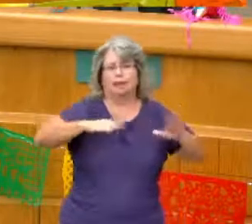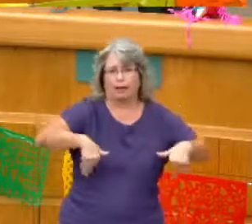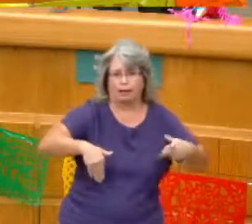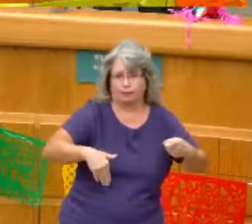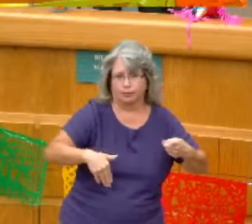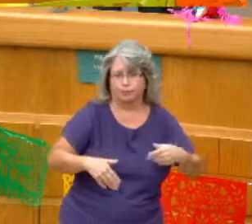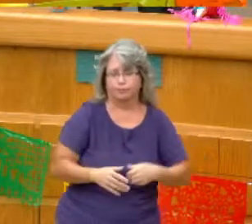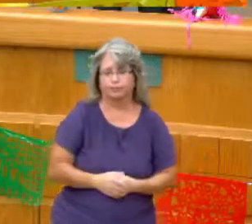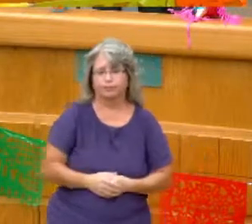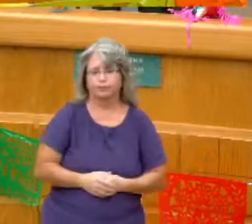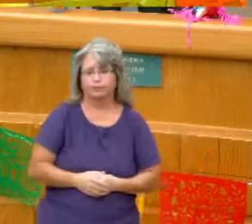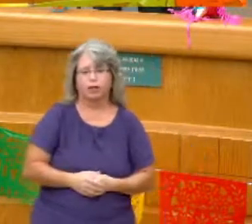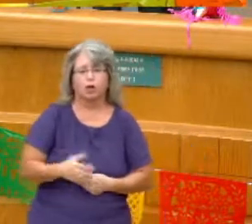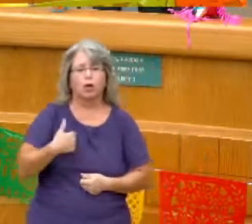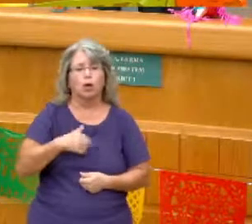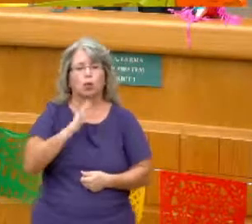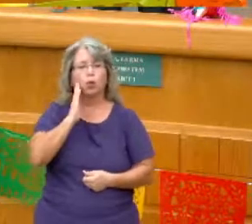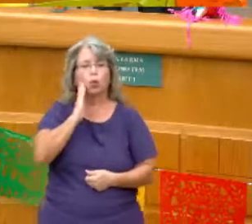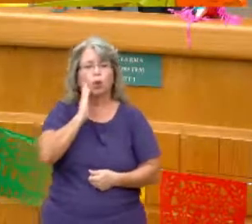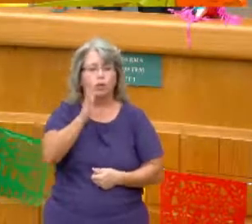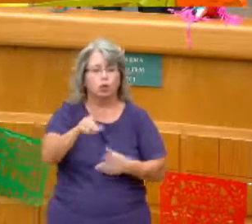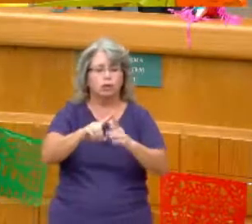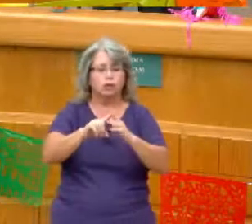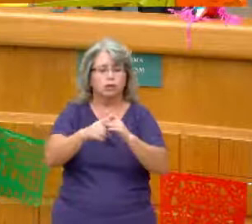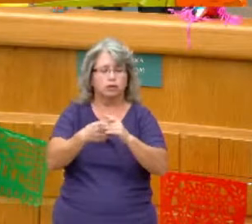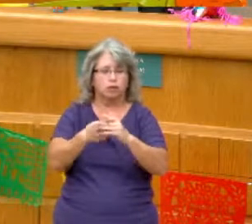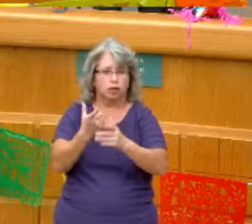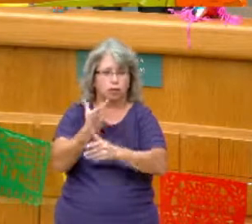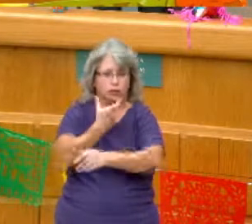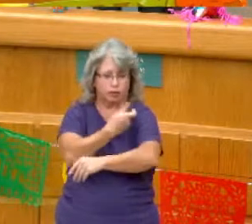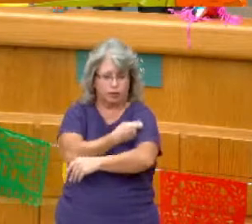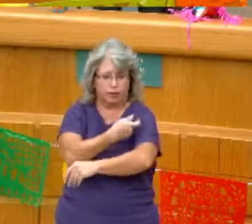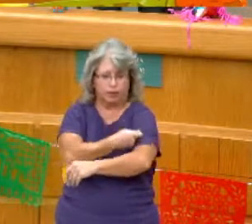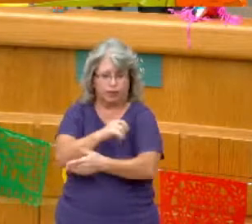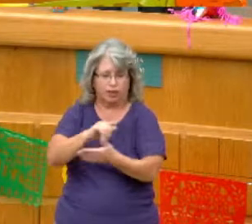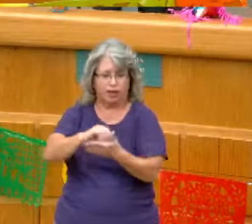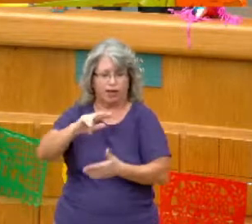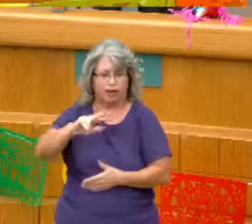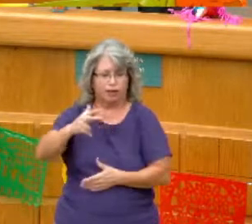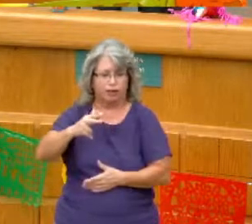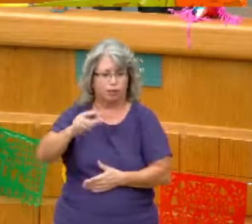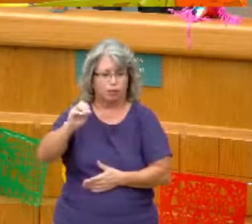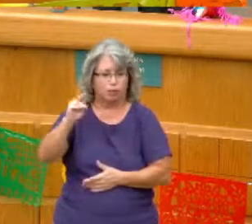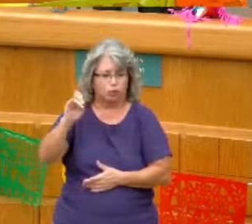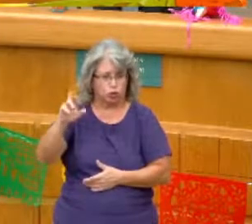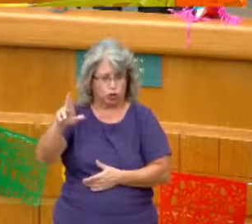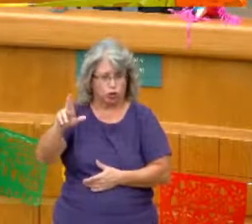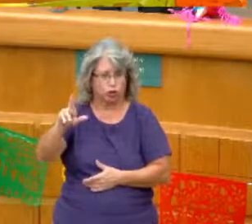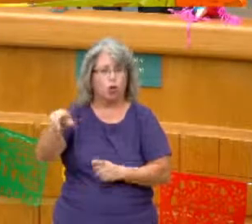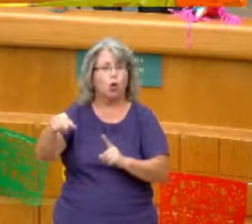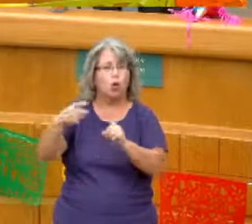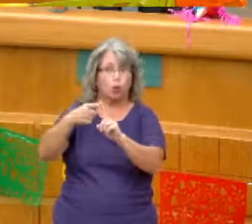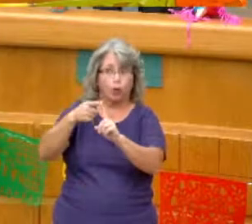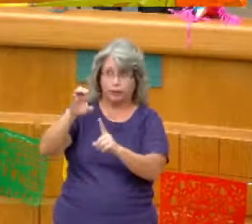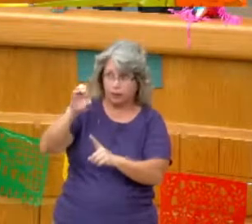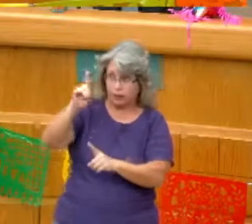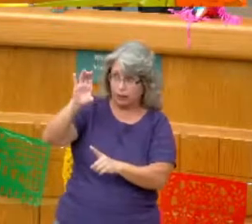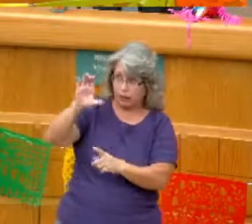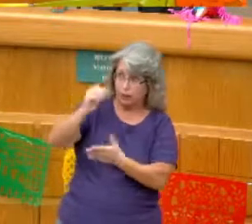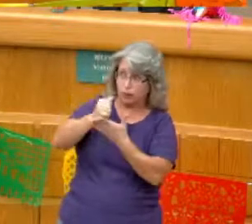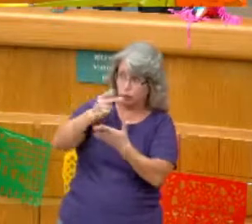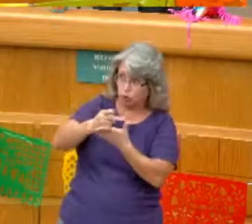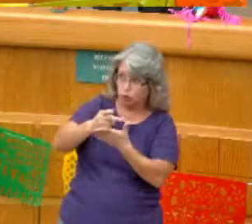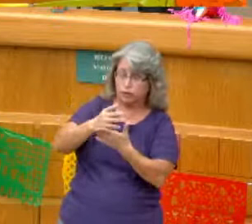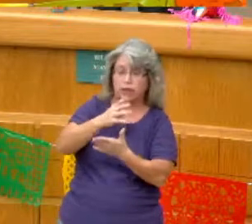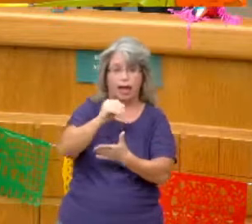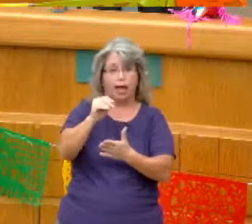will start giving out these Pfizer boosters as soon as CDC approves and the Department of State Health Services gives us the green light